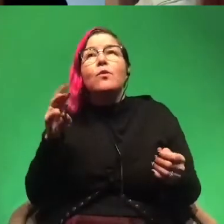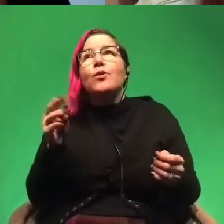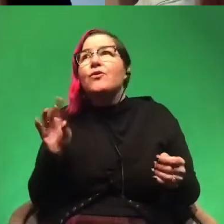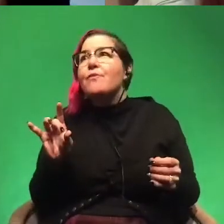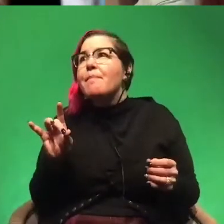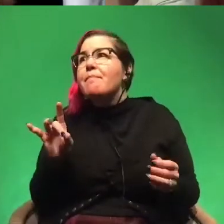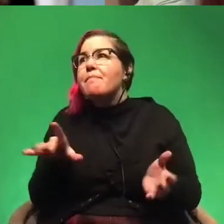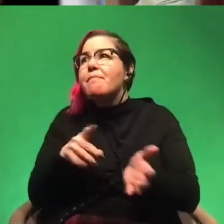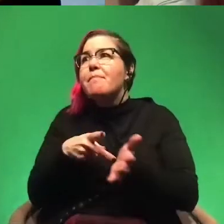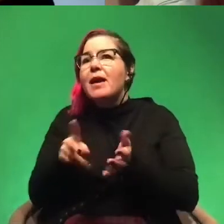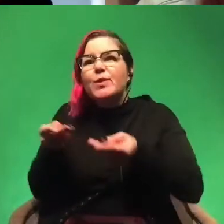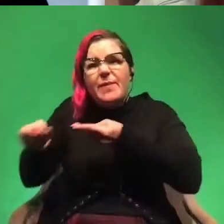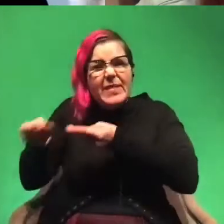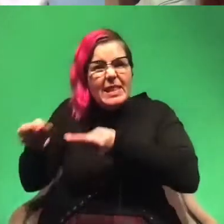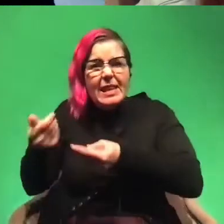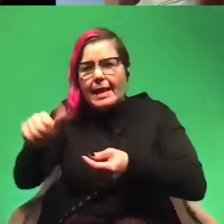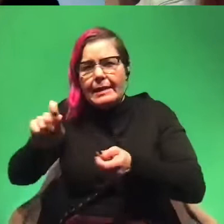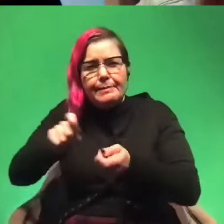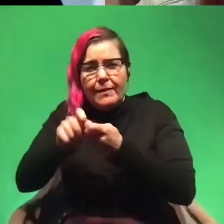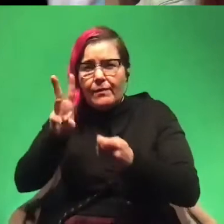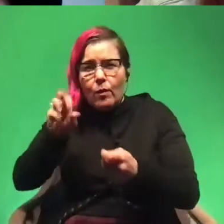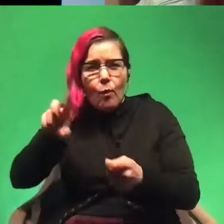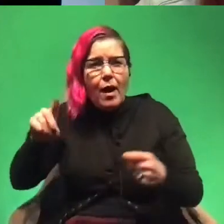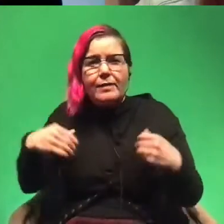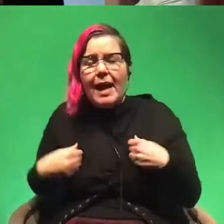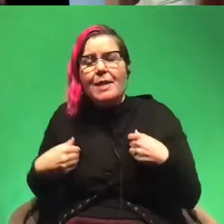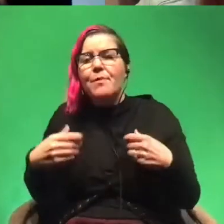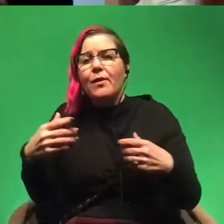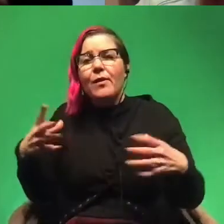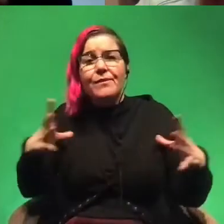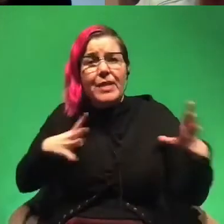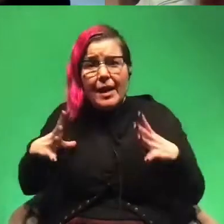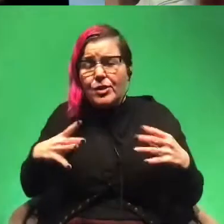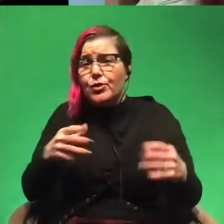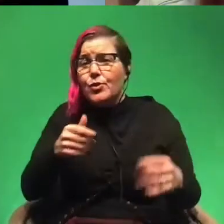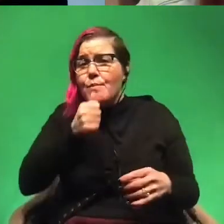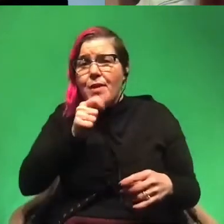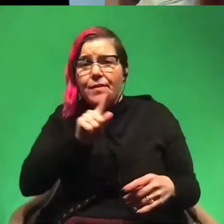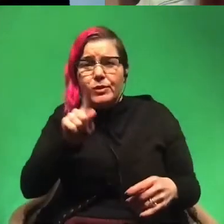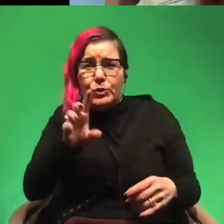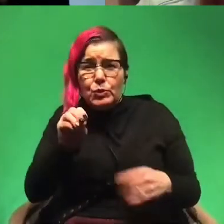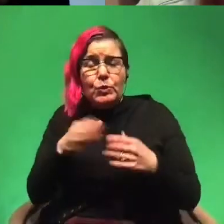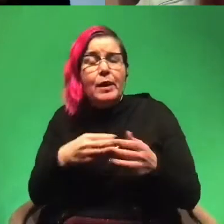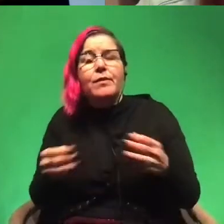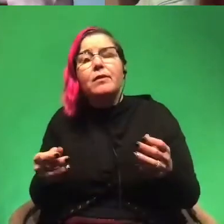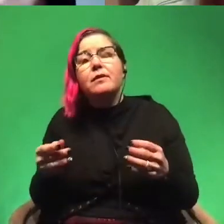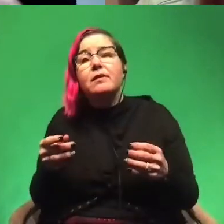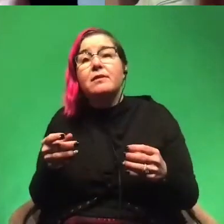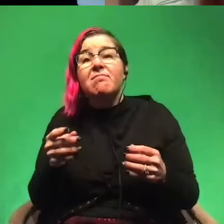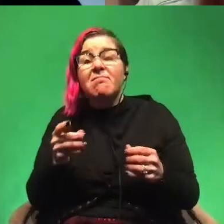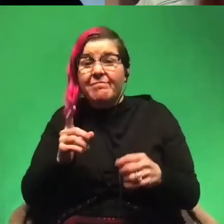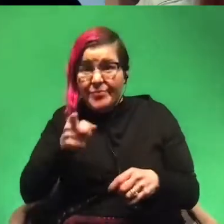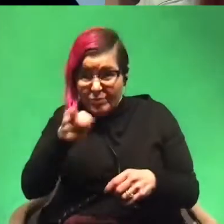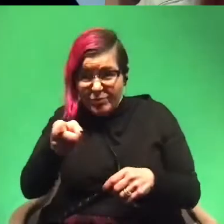don't know, feed any given wild animal on any vacation or any private zoo that you've attended, realistically and unfortunately,